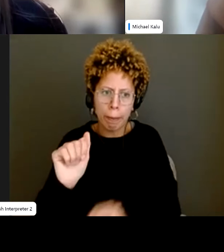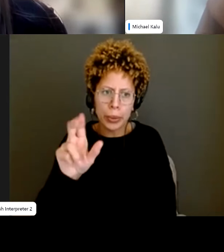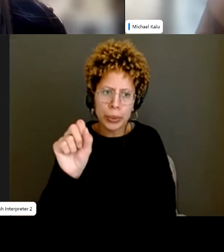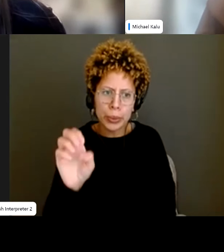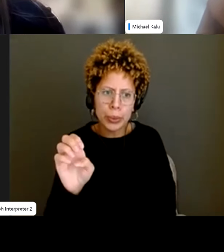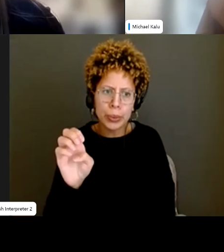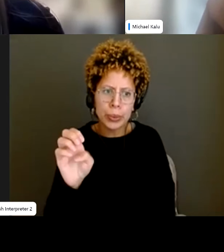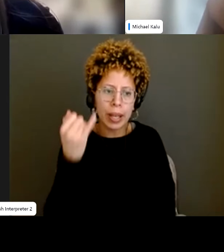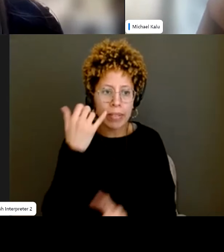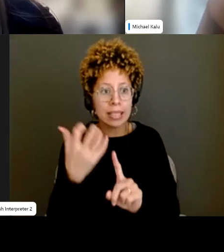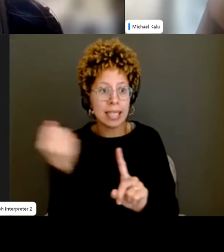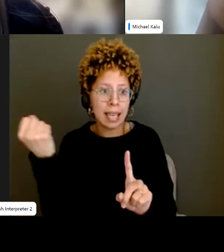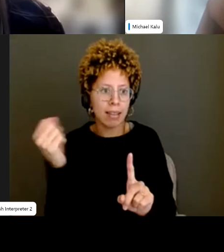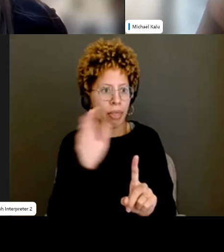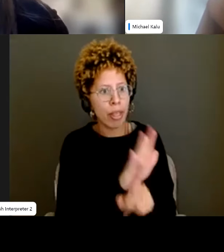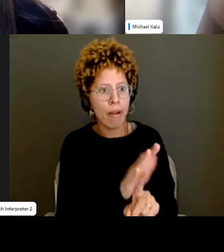those devices away then?